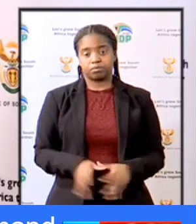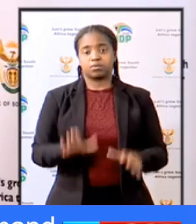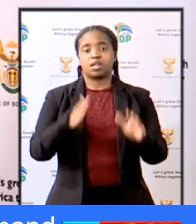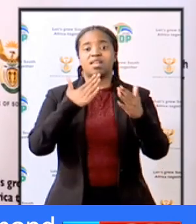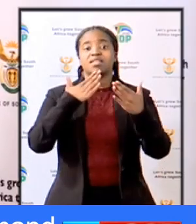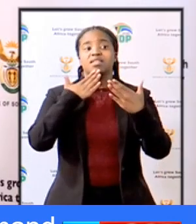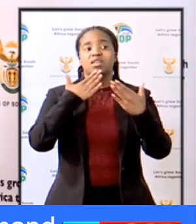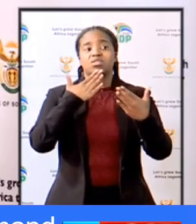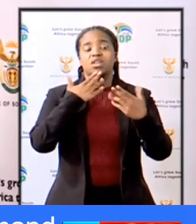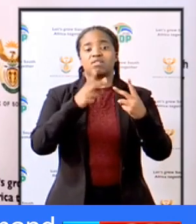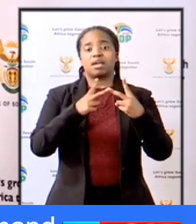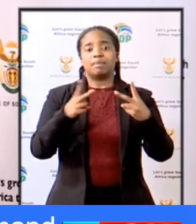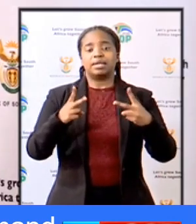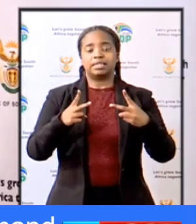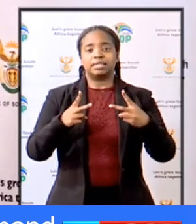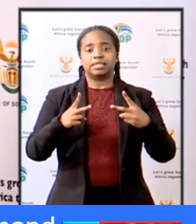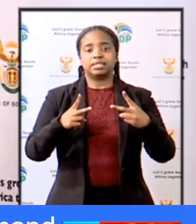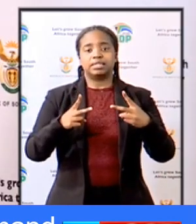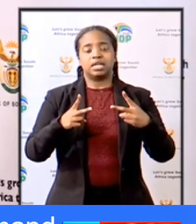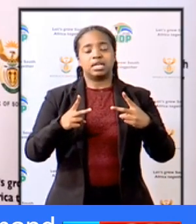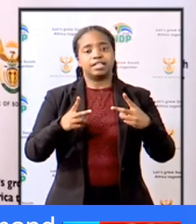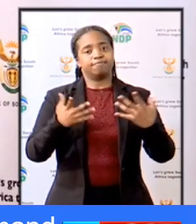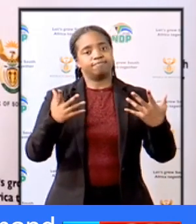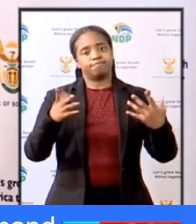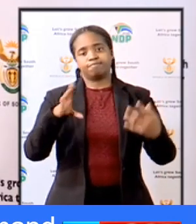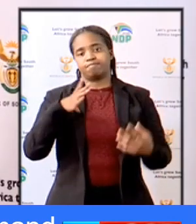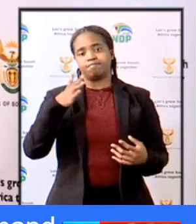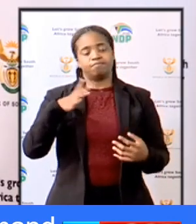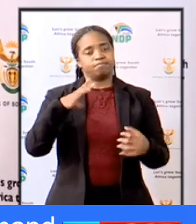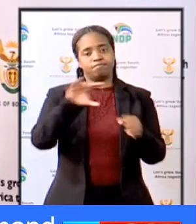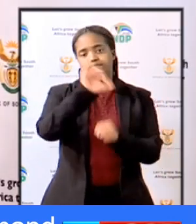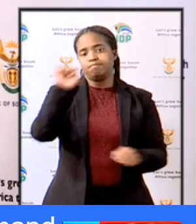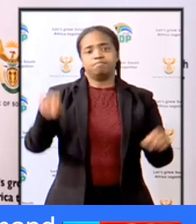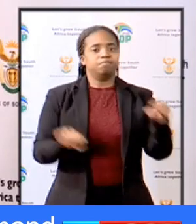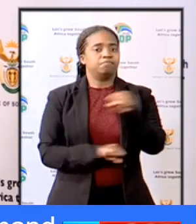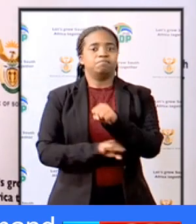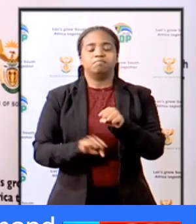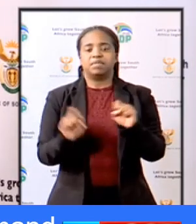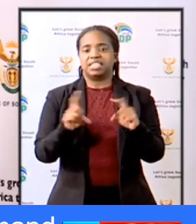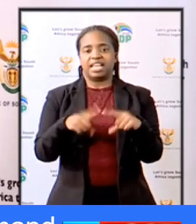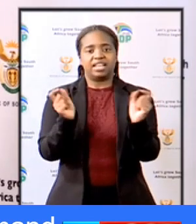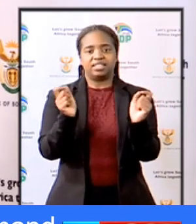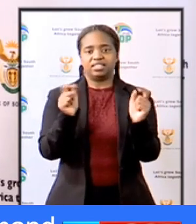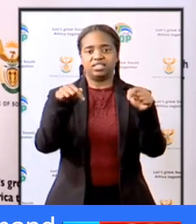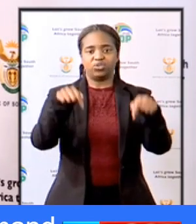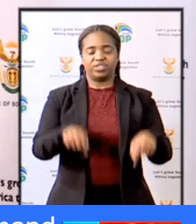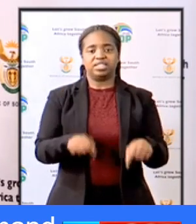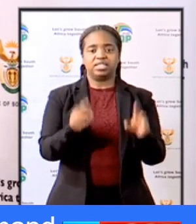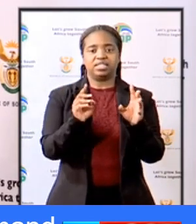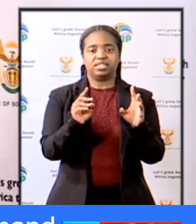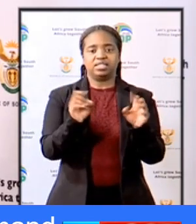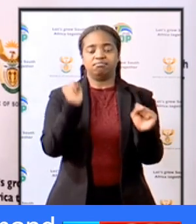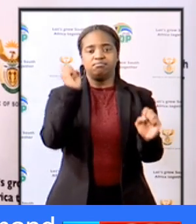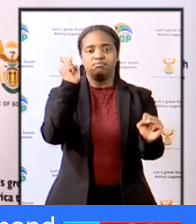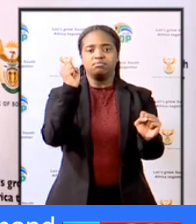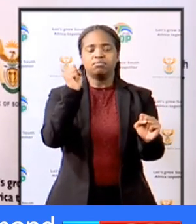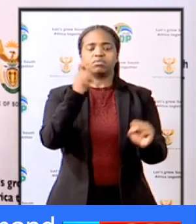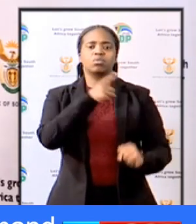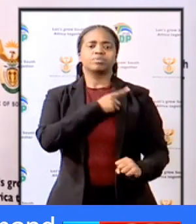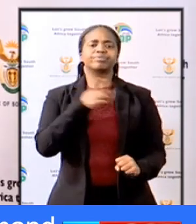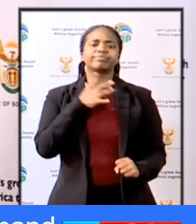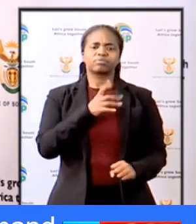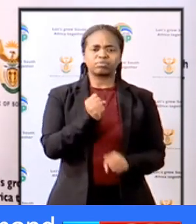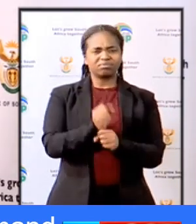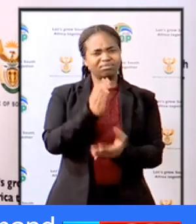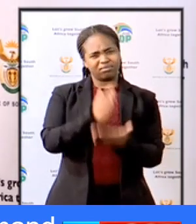Thank you very much, colleagues. That basically brings us to the end of this media briefing. We want to